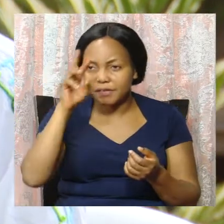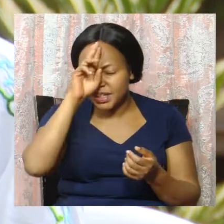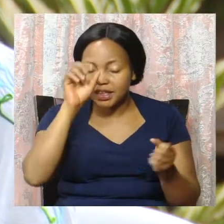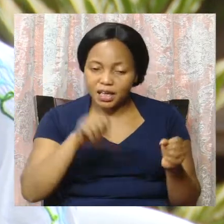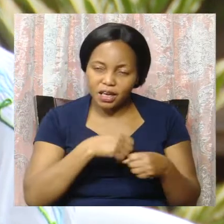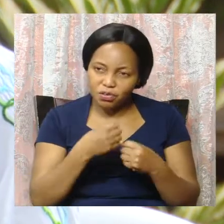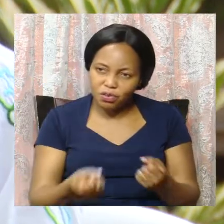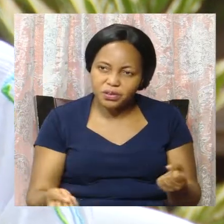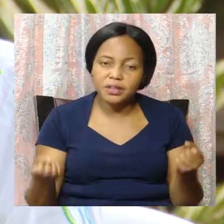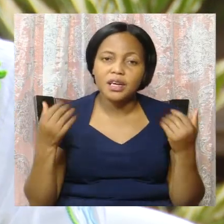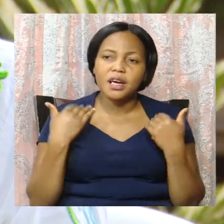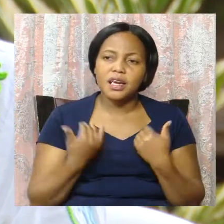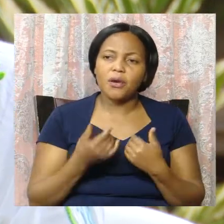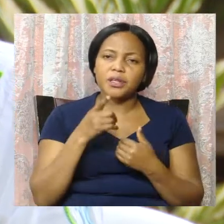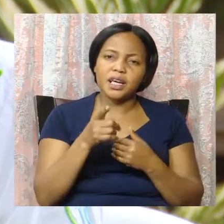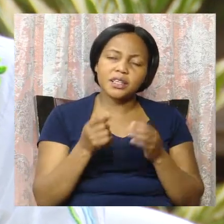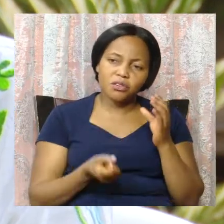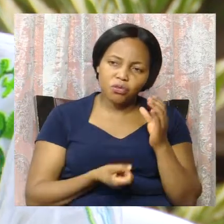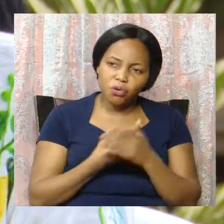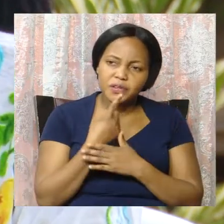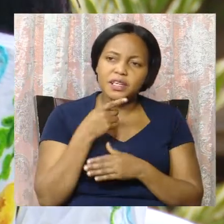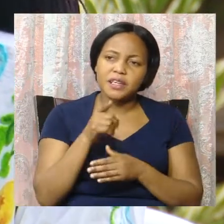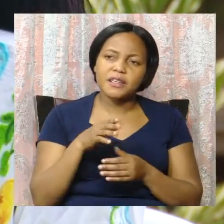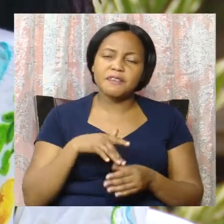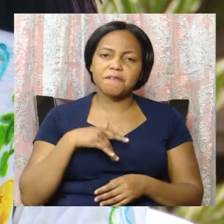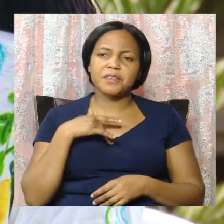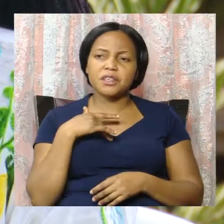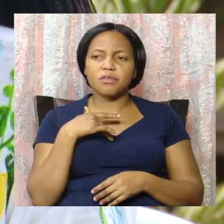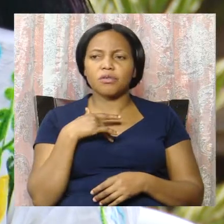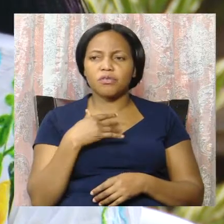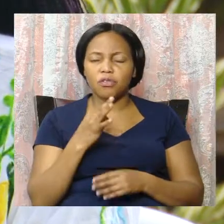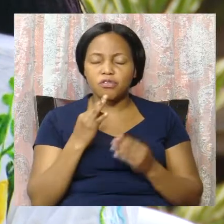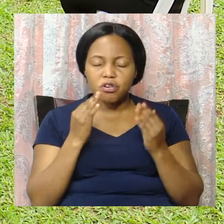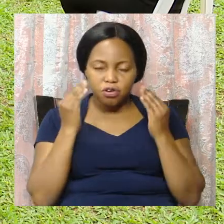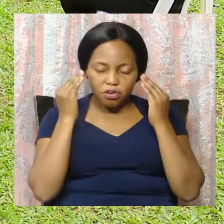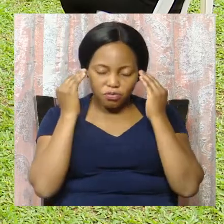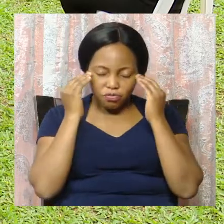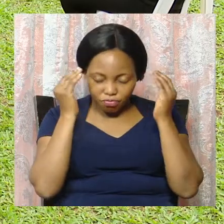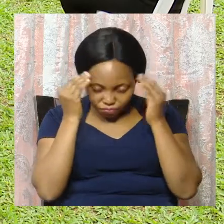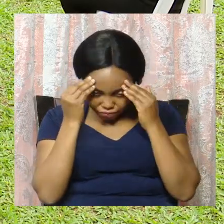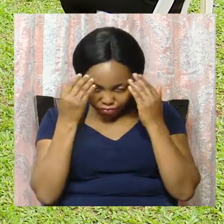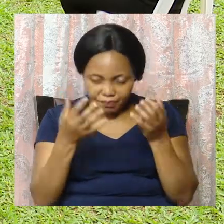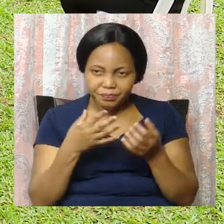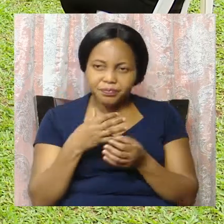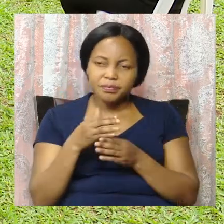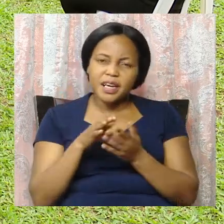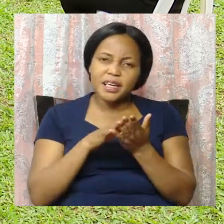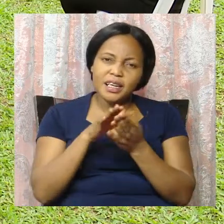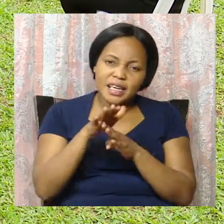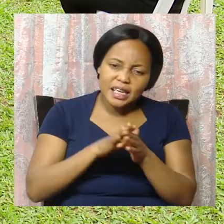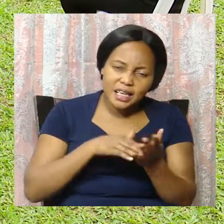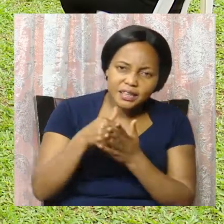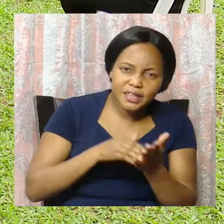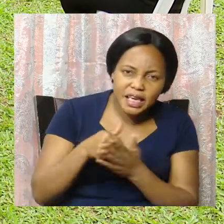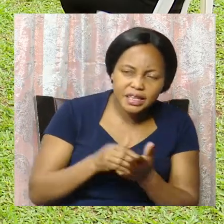could can't travel to their places of work. So it has created this feeling of, you know, depression, sadness, you